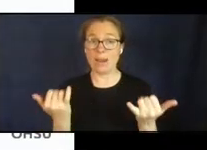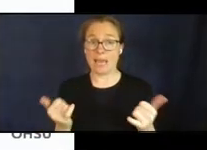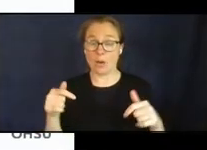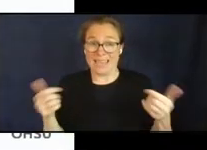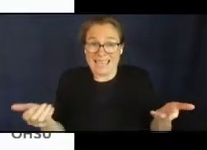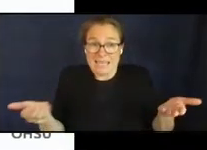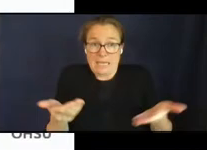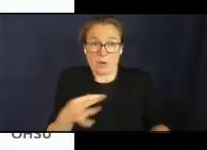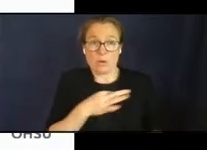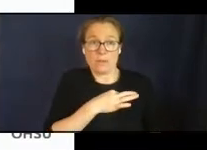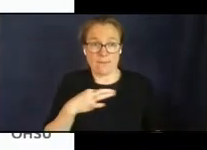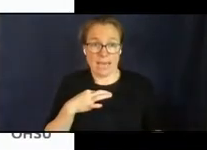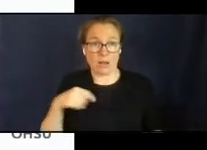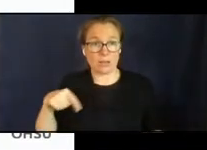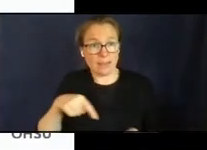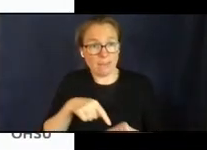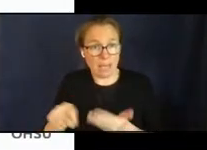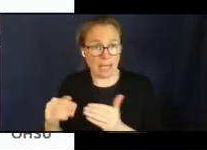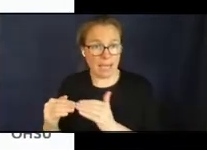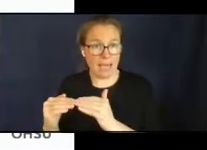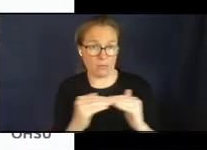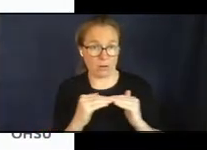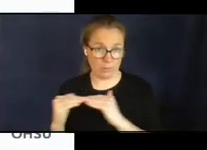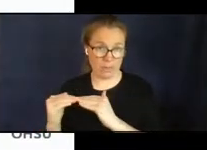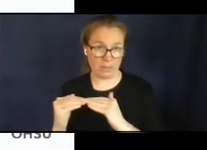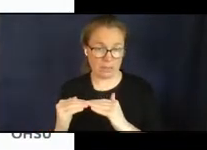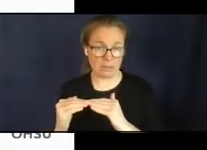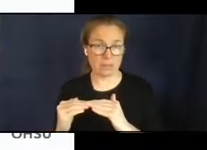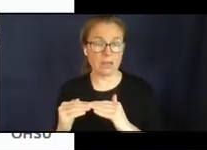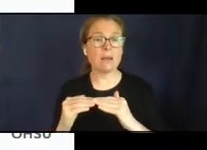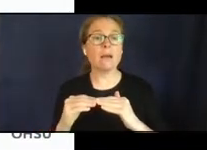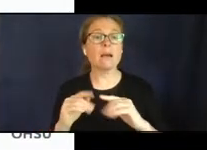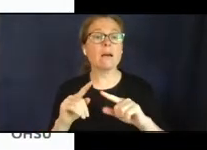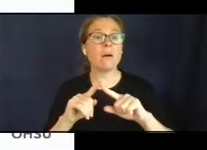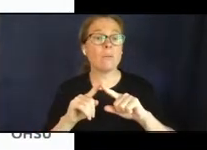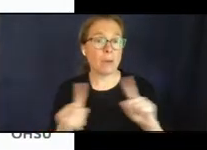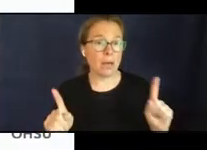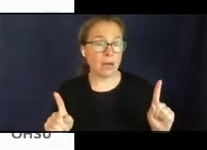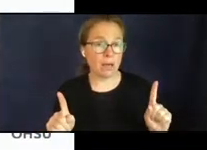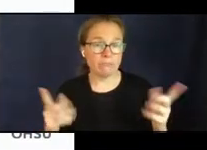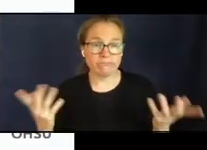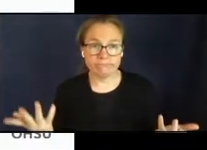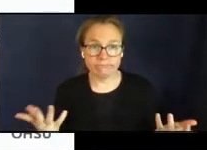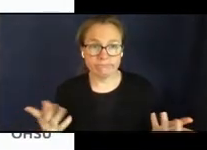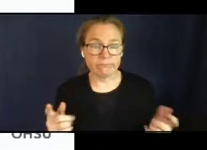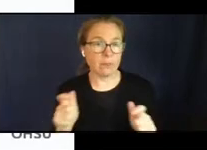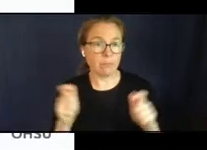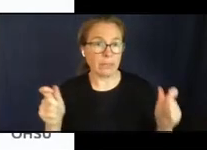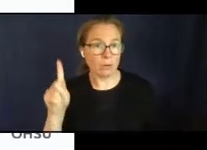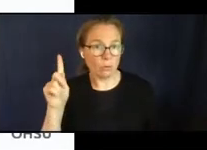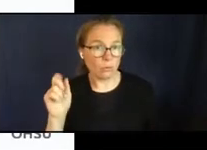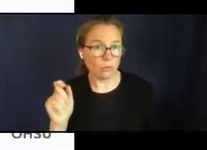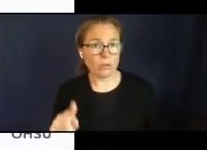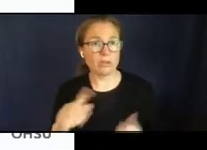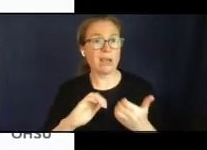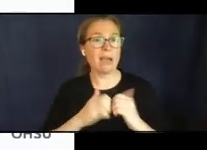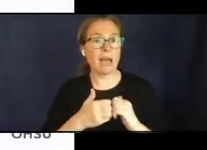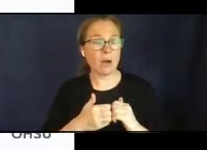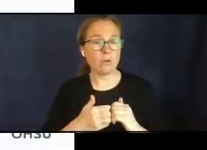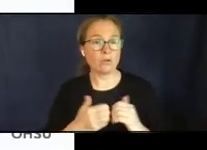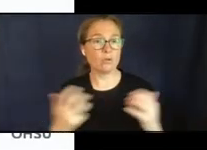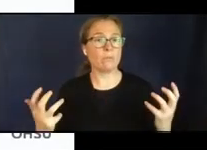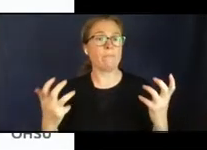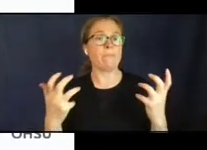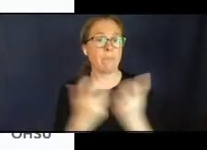this. It's a question of over what period of time can we, meet a median